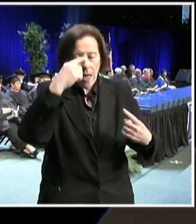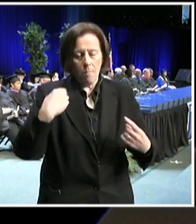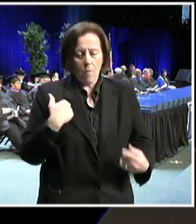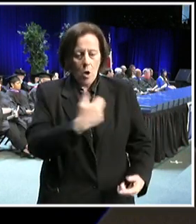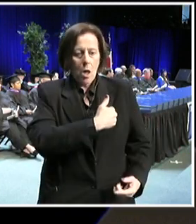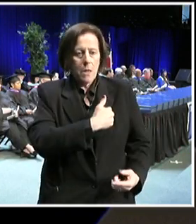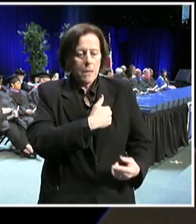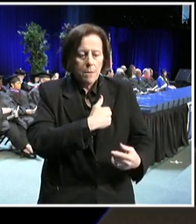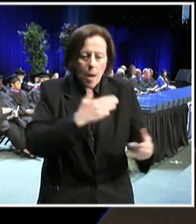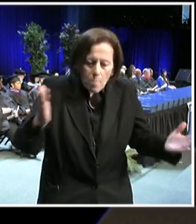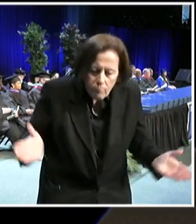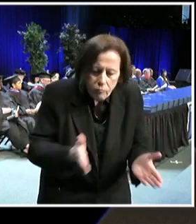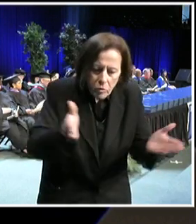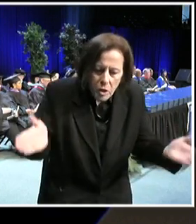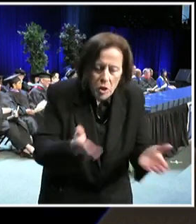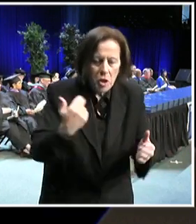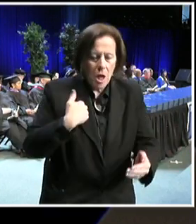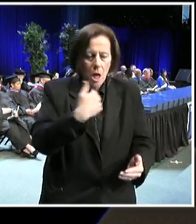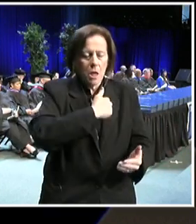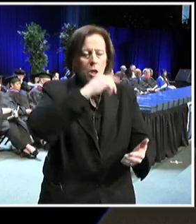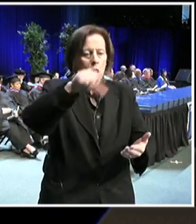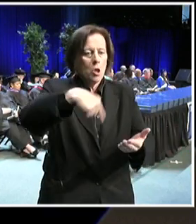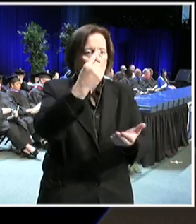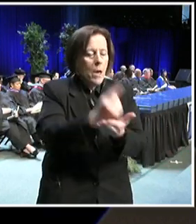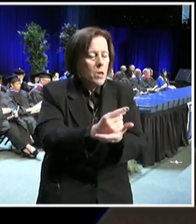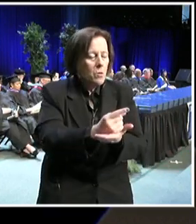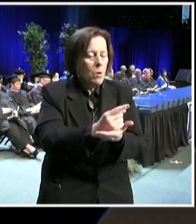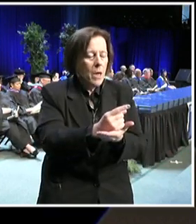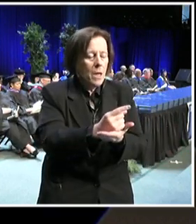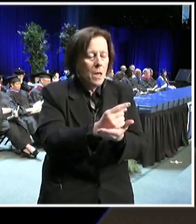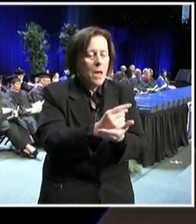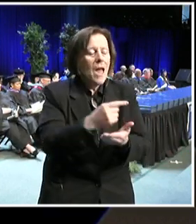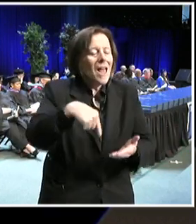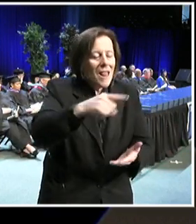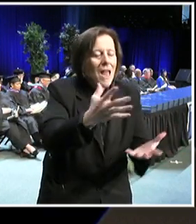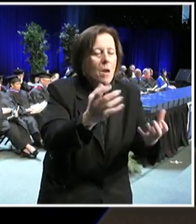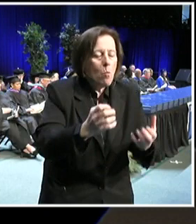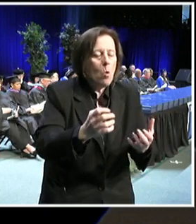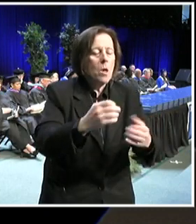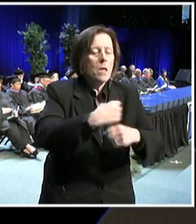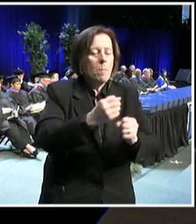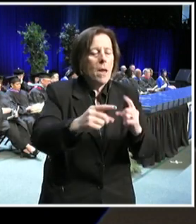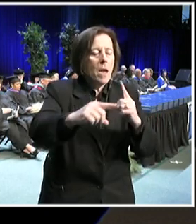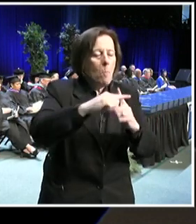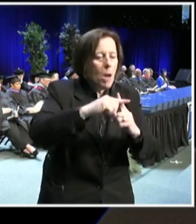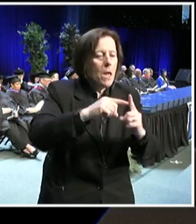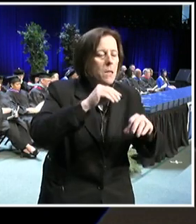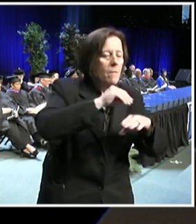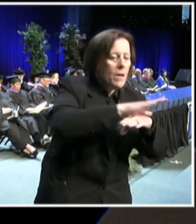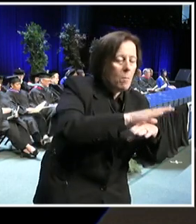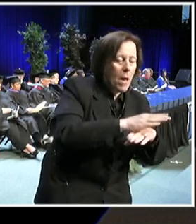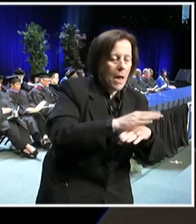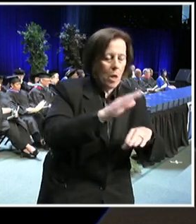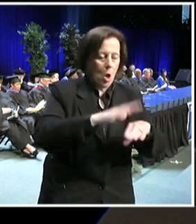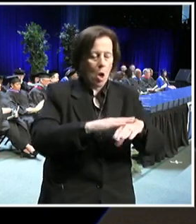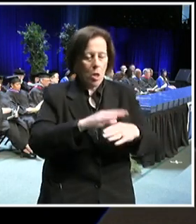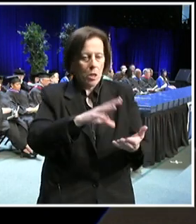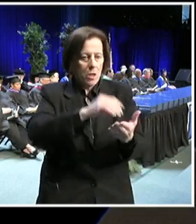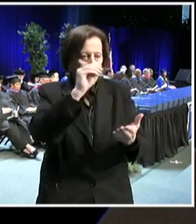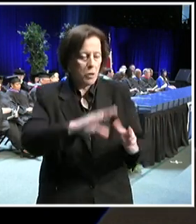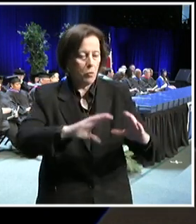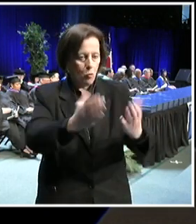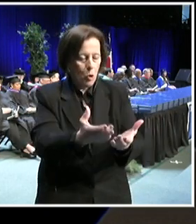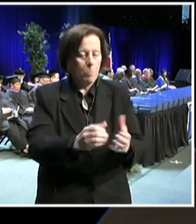us to graduate, for those who wanted to make a positive impact on the Dekaney student body. And to all of you, I